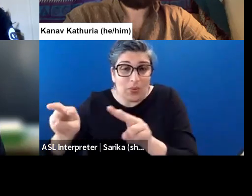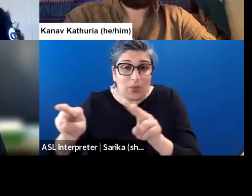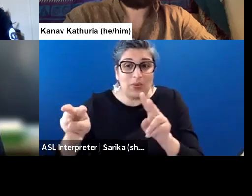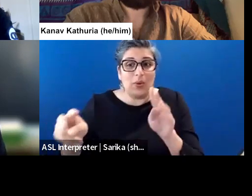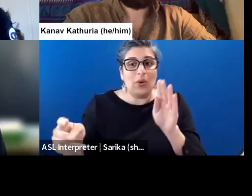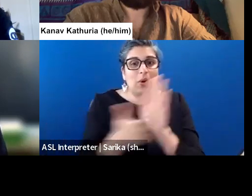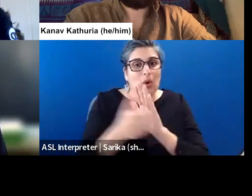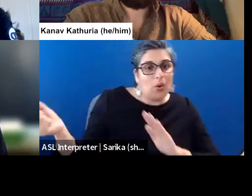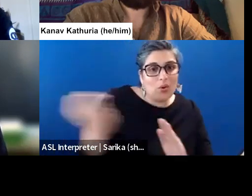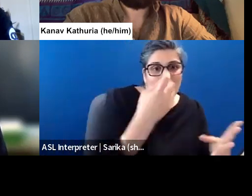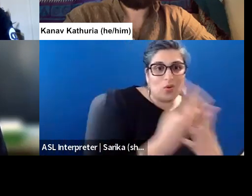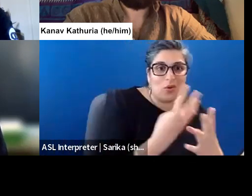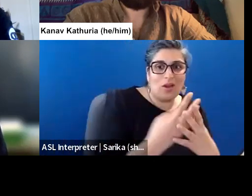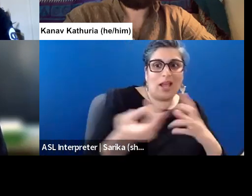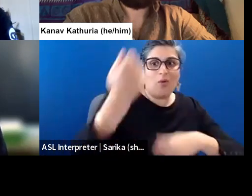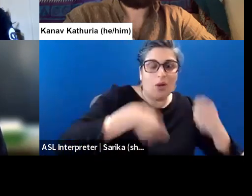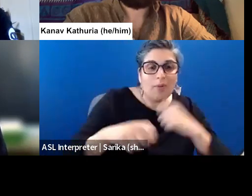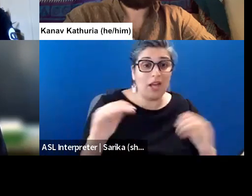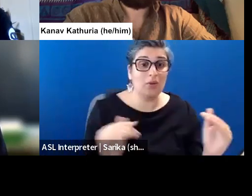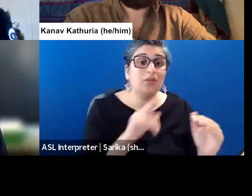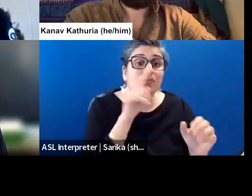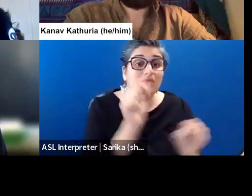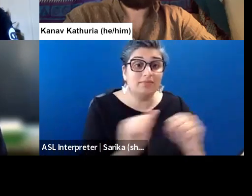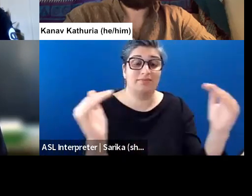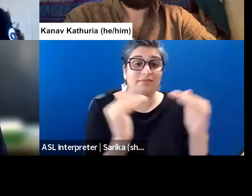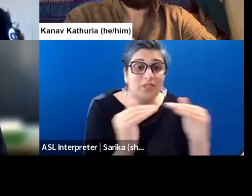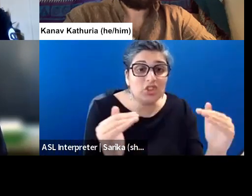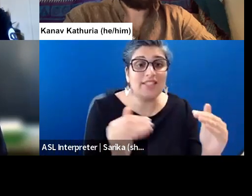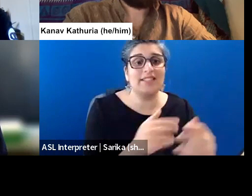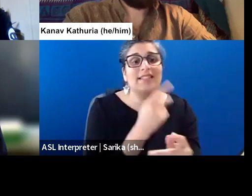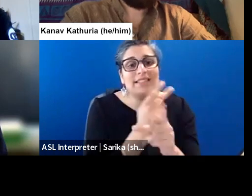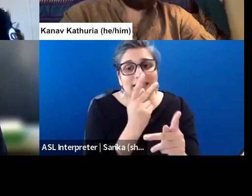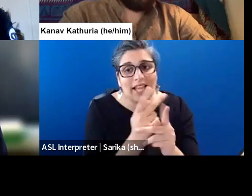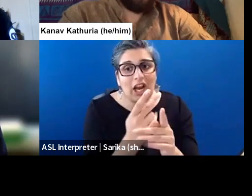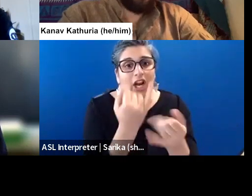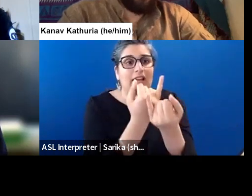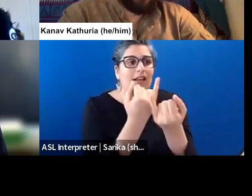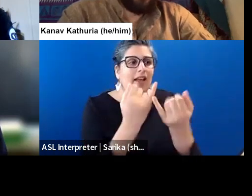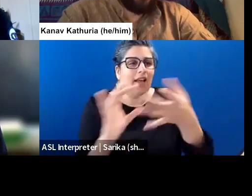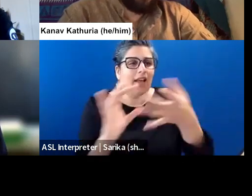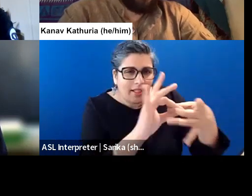punishment, and replacing them with justice, care, interdependence, and accountability.